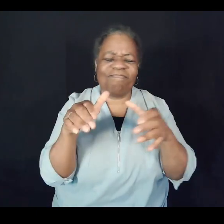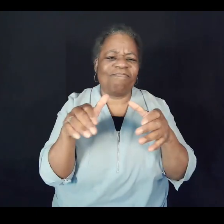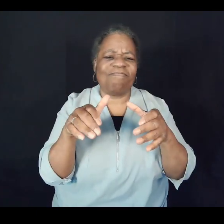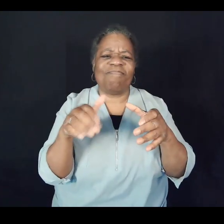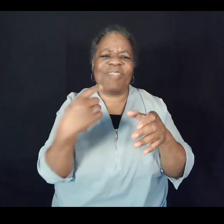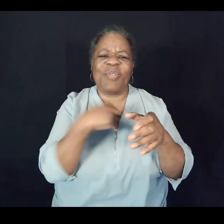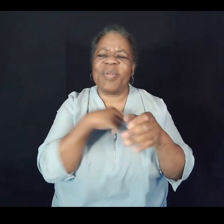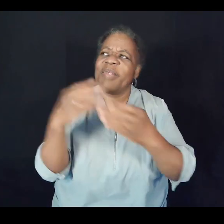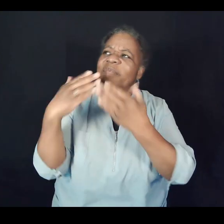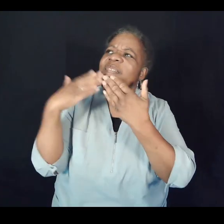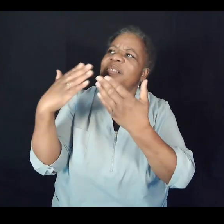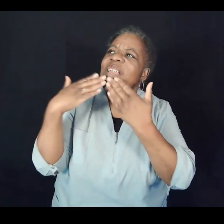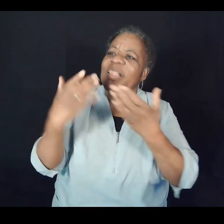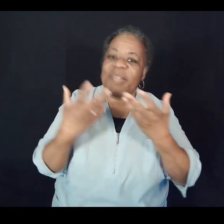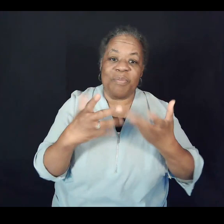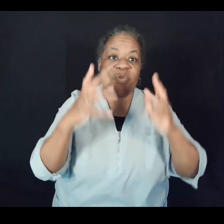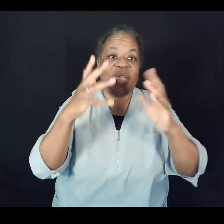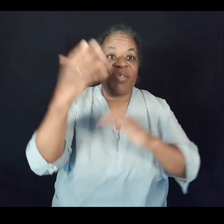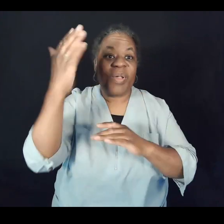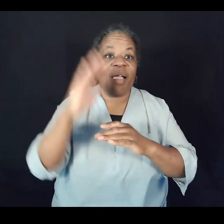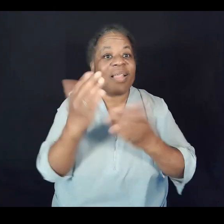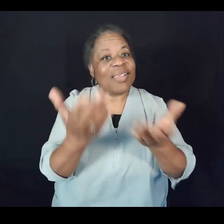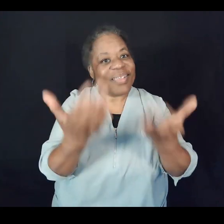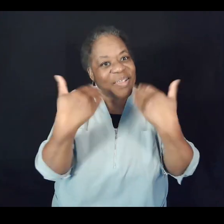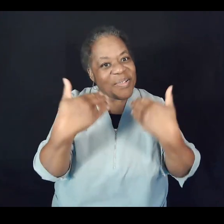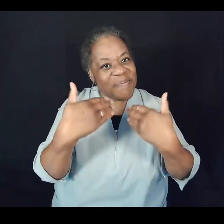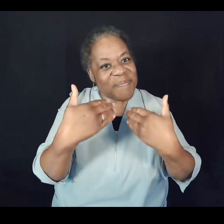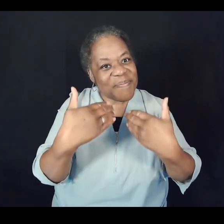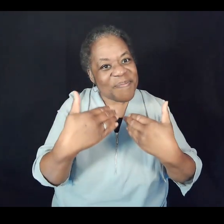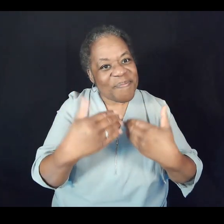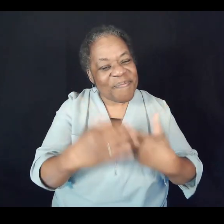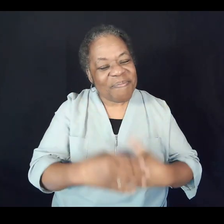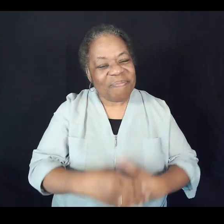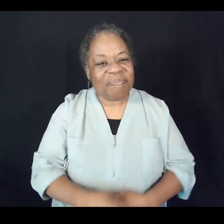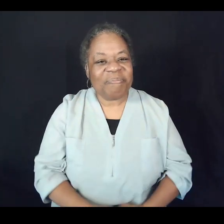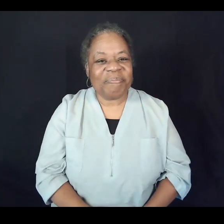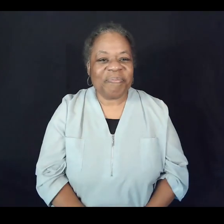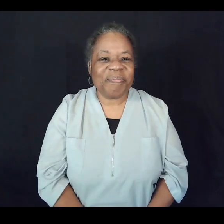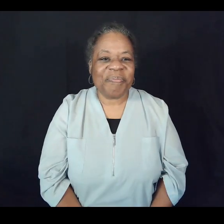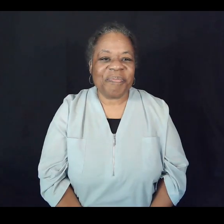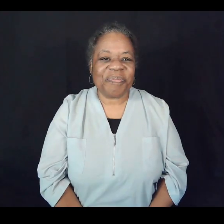and praise to our God. So come and join us. I can't wait to see you there.